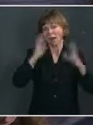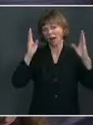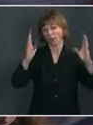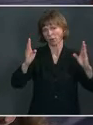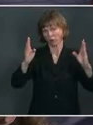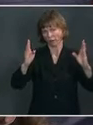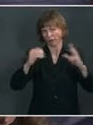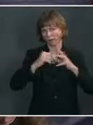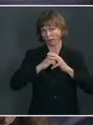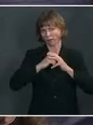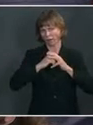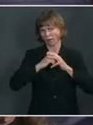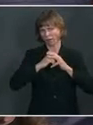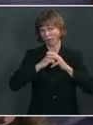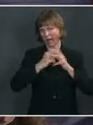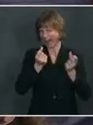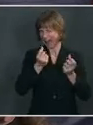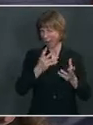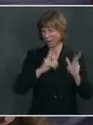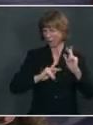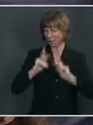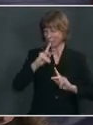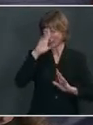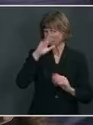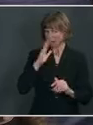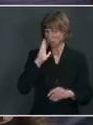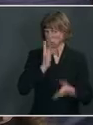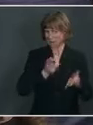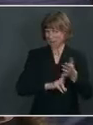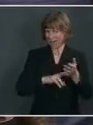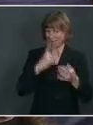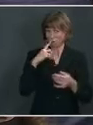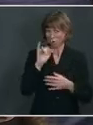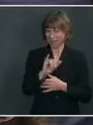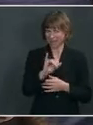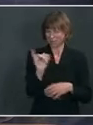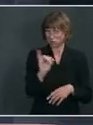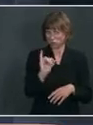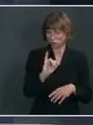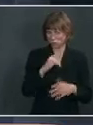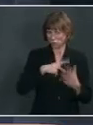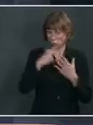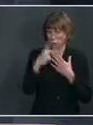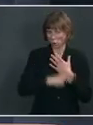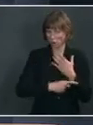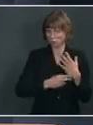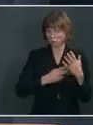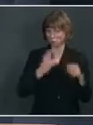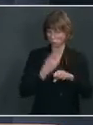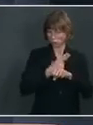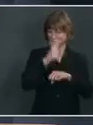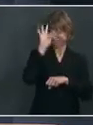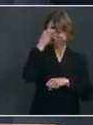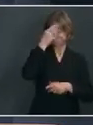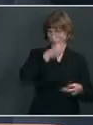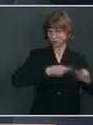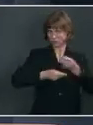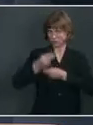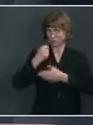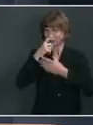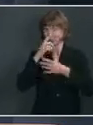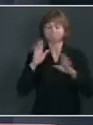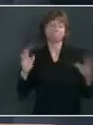time period? How many people are you expecting will sign up for these insurance programs through the federal exchange? Well, we don't have a number